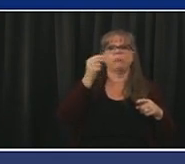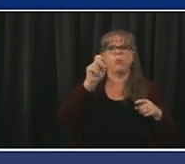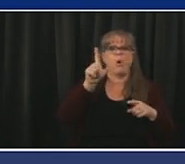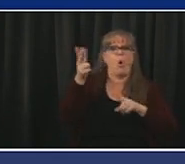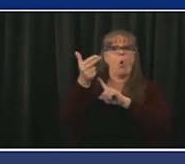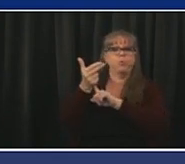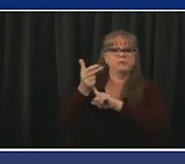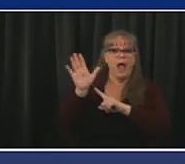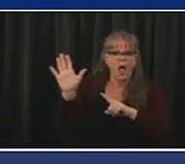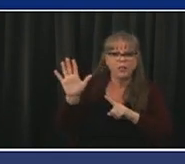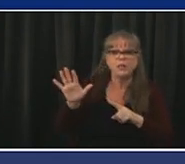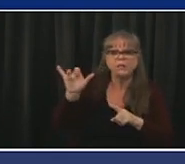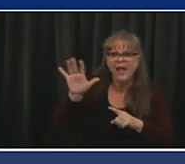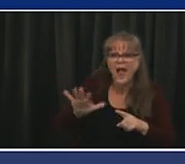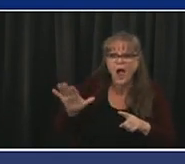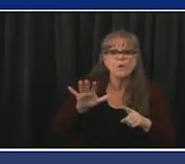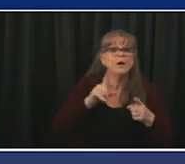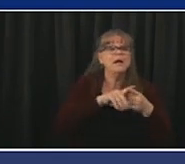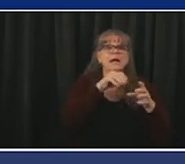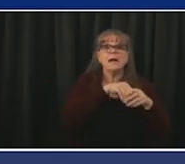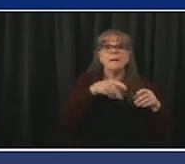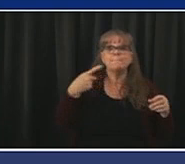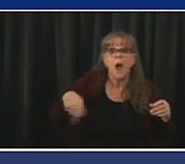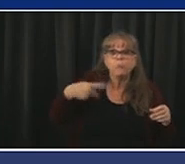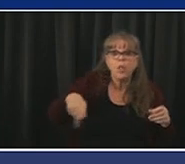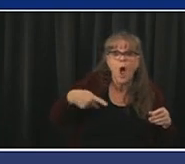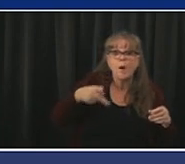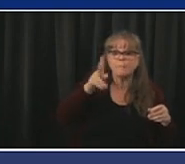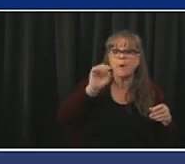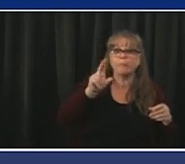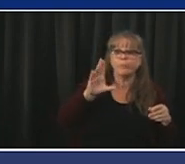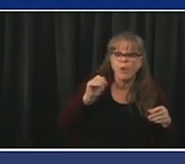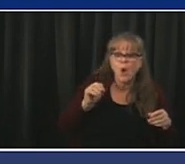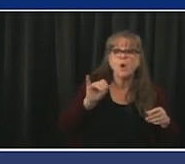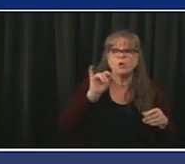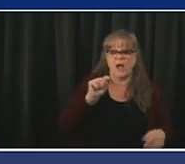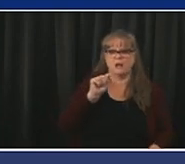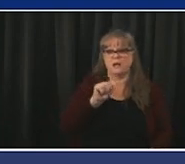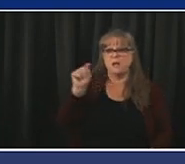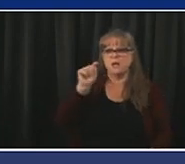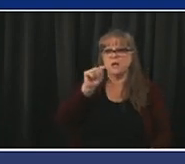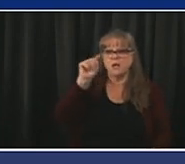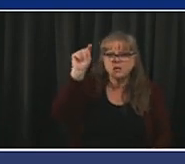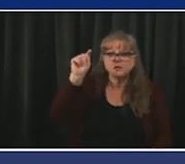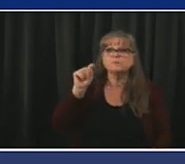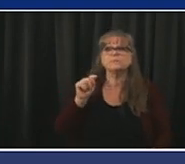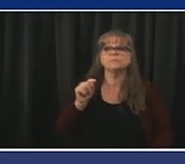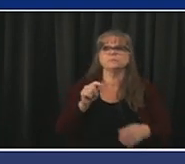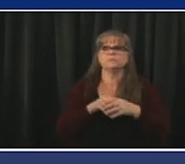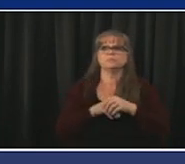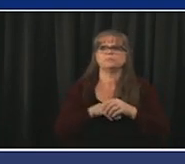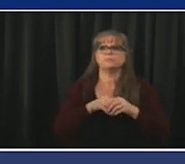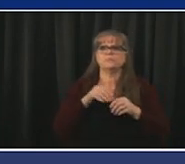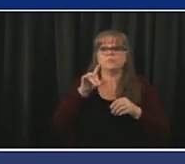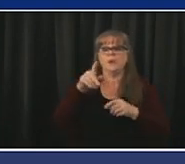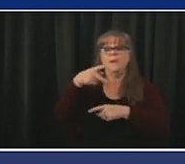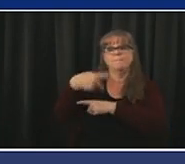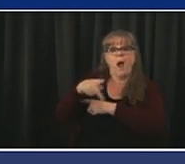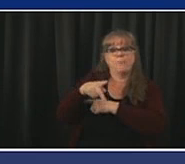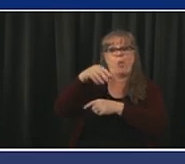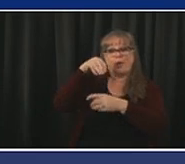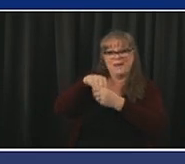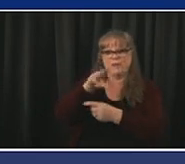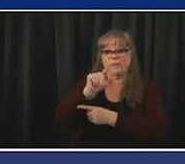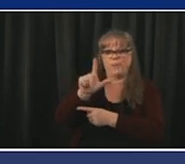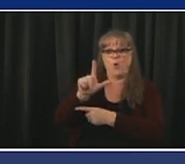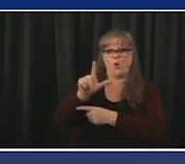everything they're doing down there for their site that they'll have down there in Pueblo at the Pueblo Mall. And then for Mesa